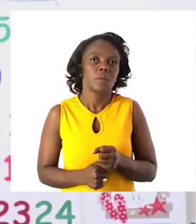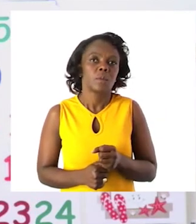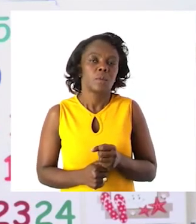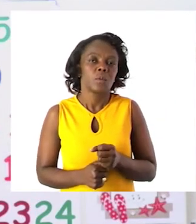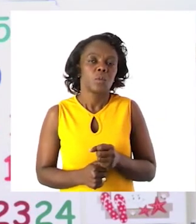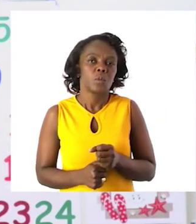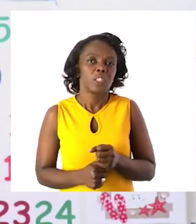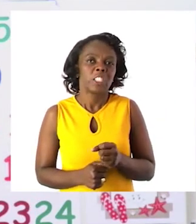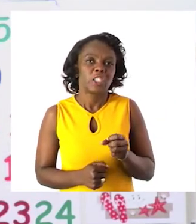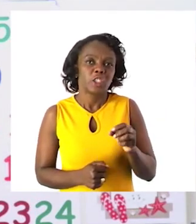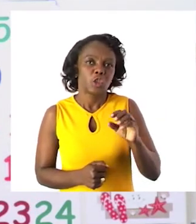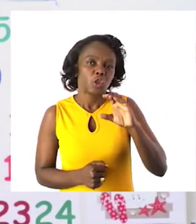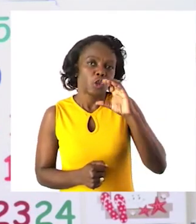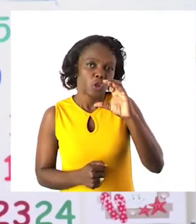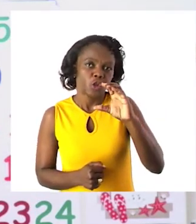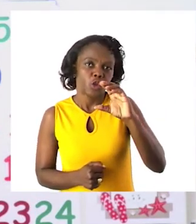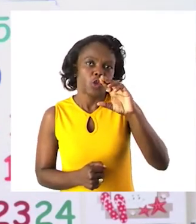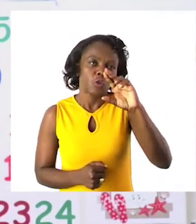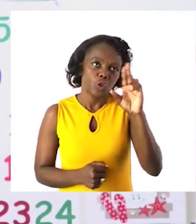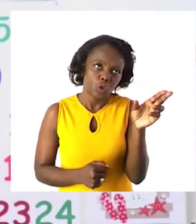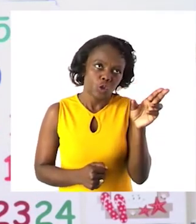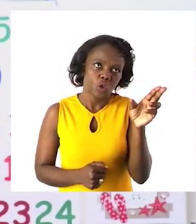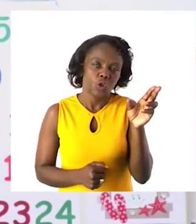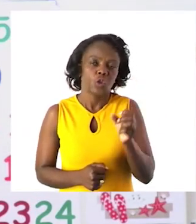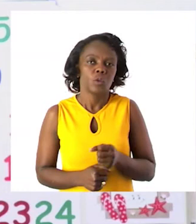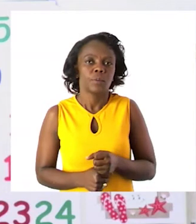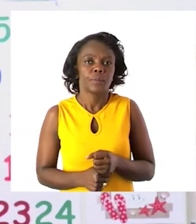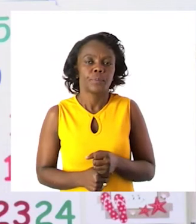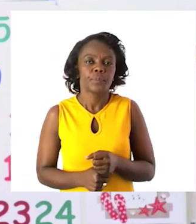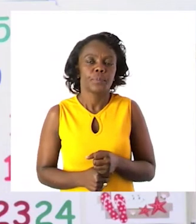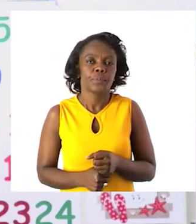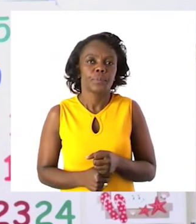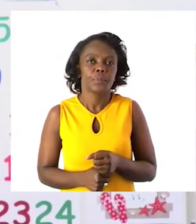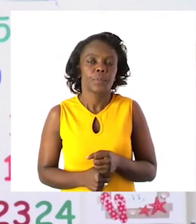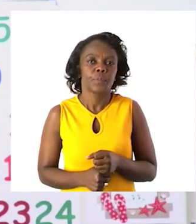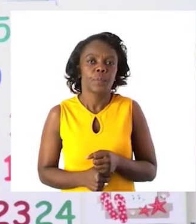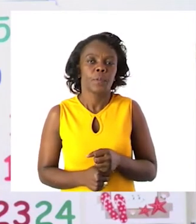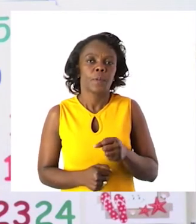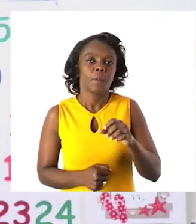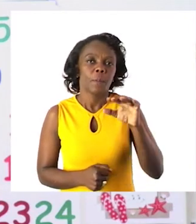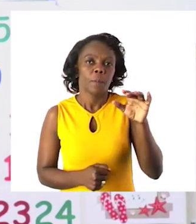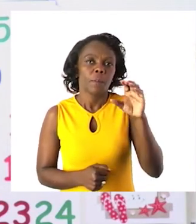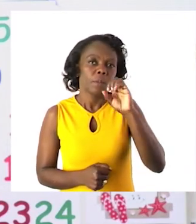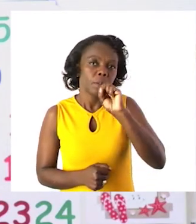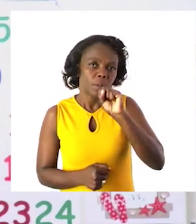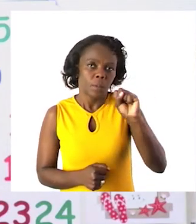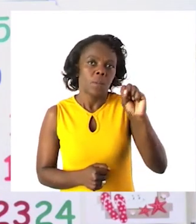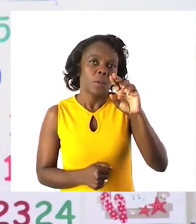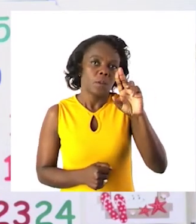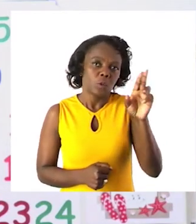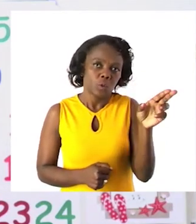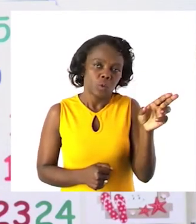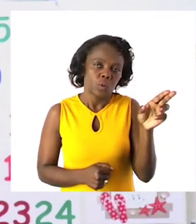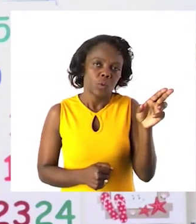a ch. It's a ch. All right. But when the s and the h are